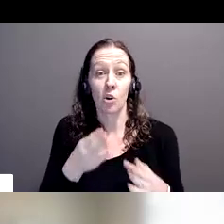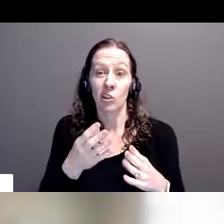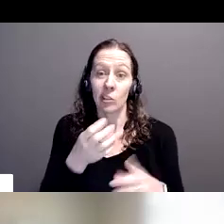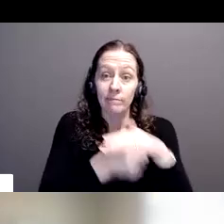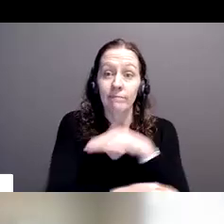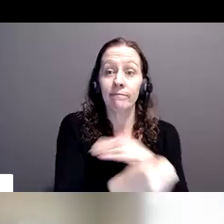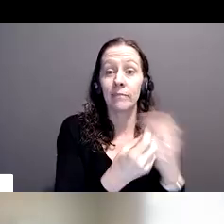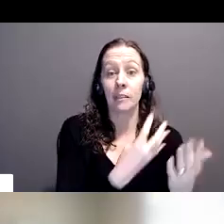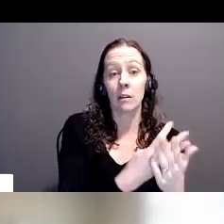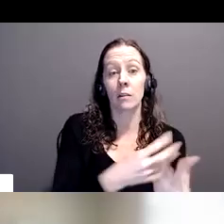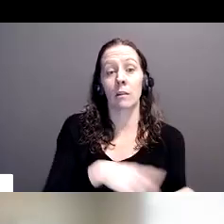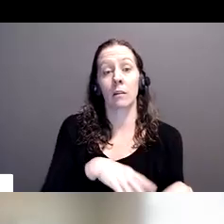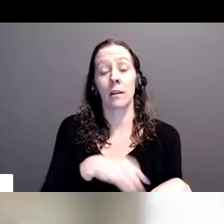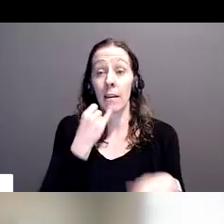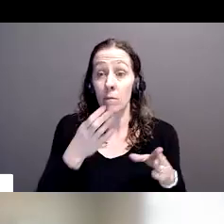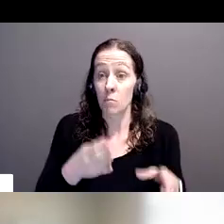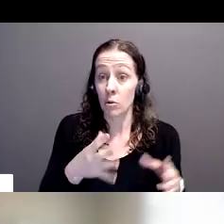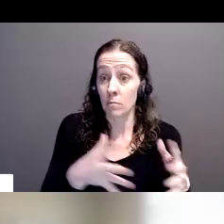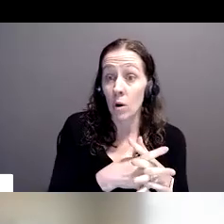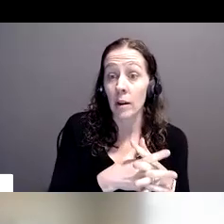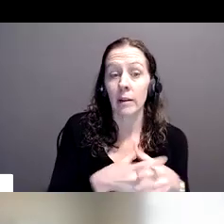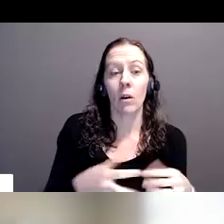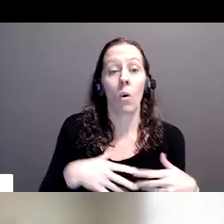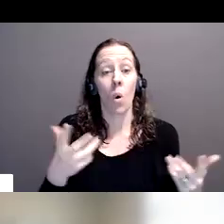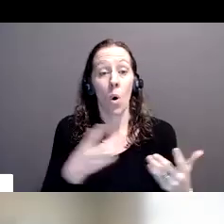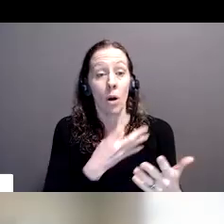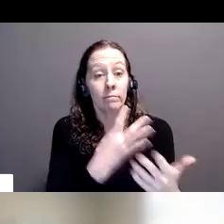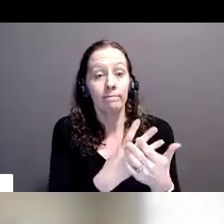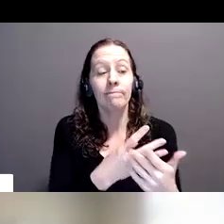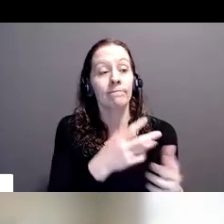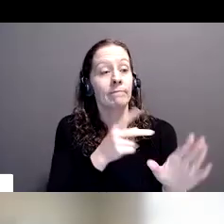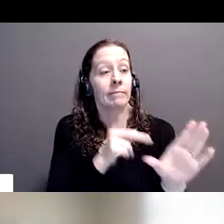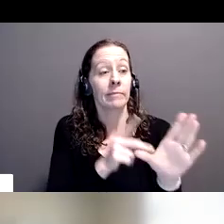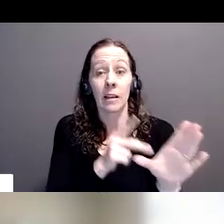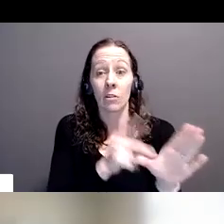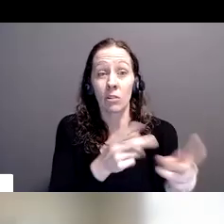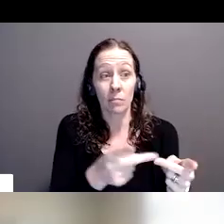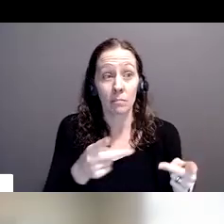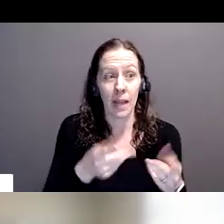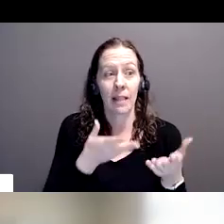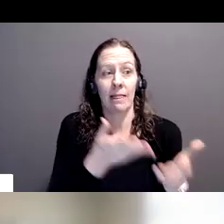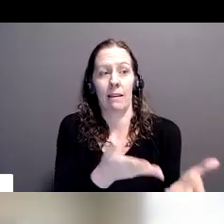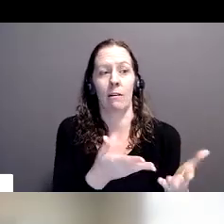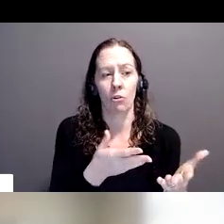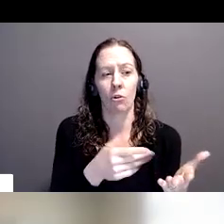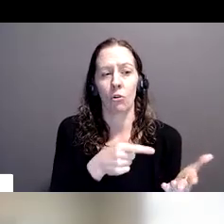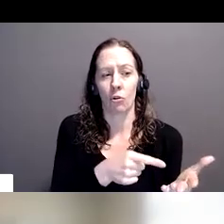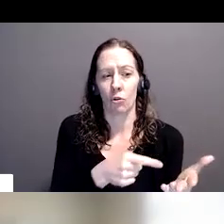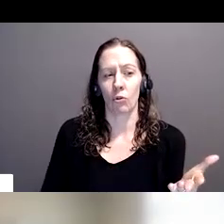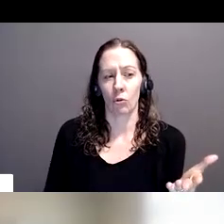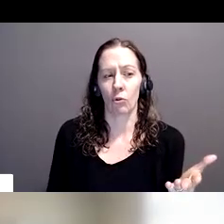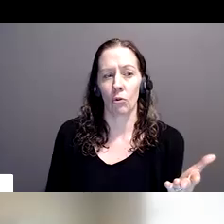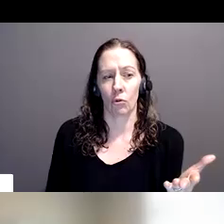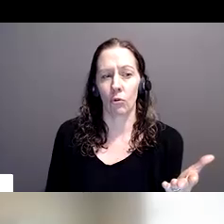pregnancy-related deaths, if a person was being held in a correctional or psychiatric facility, um,